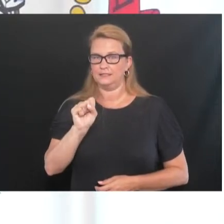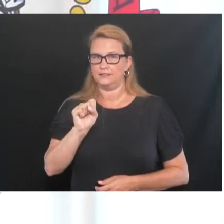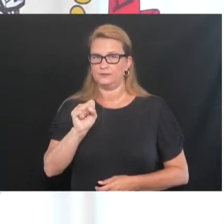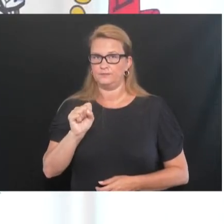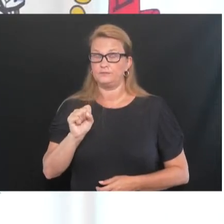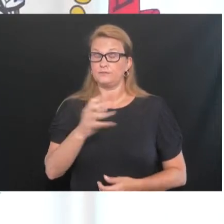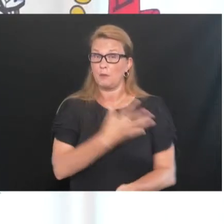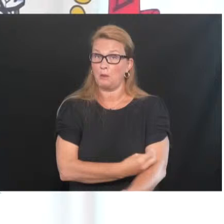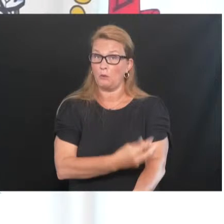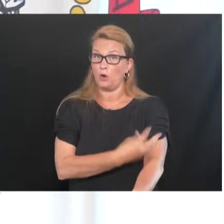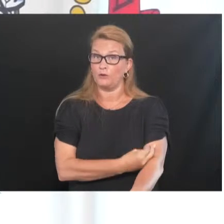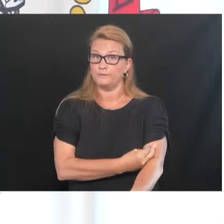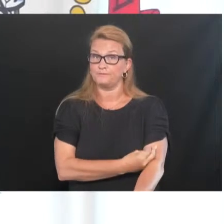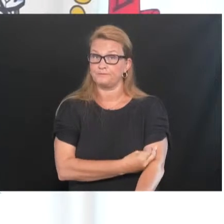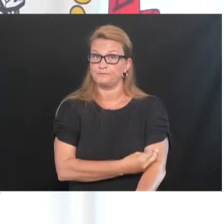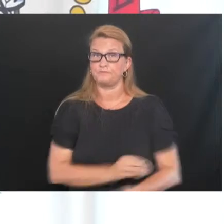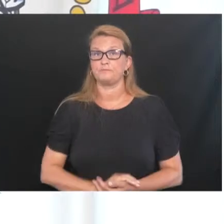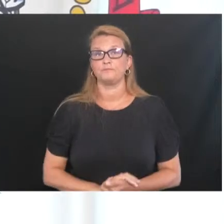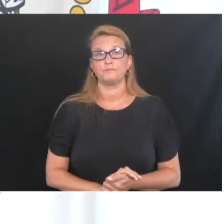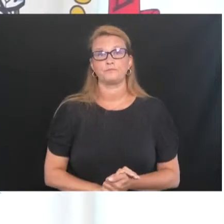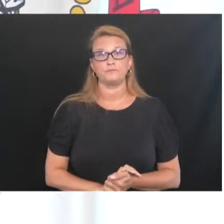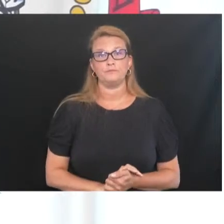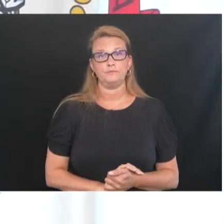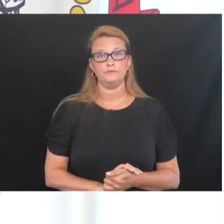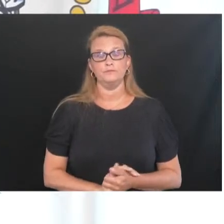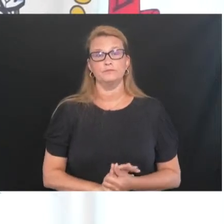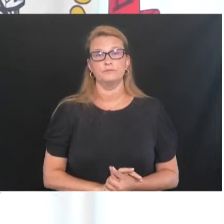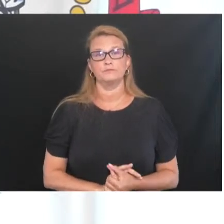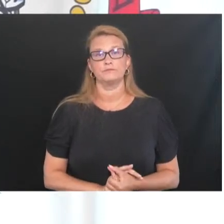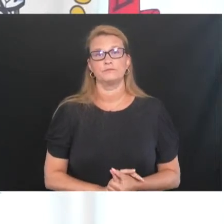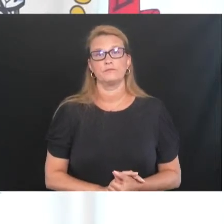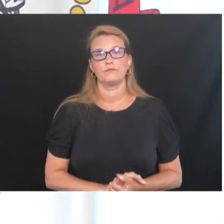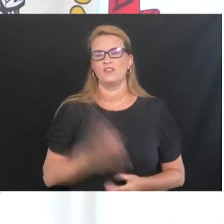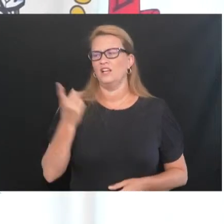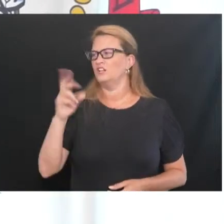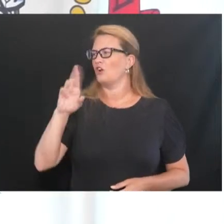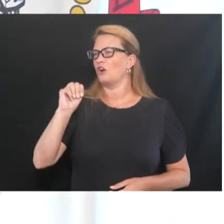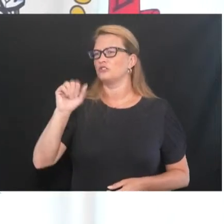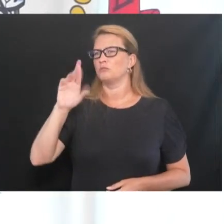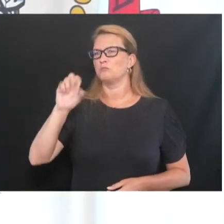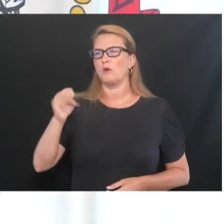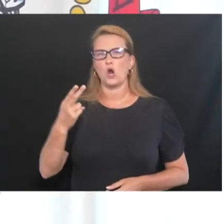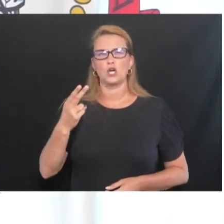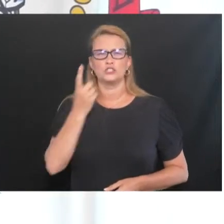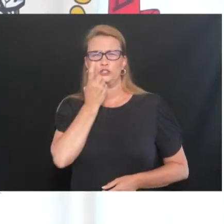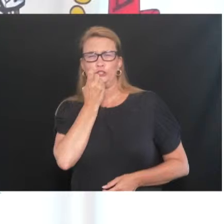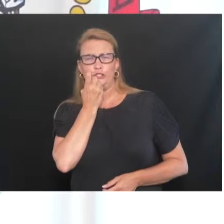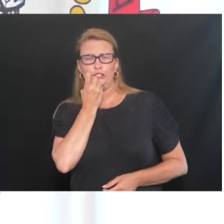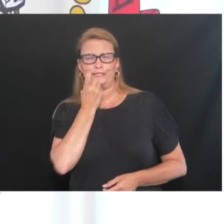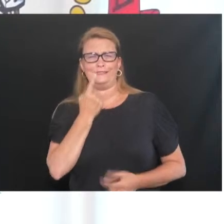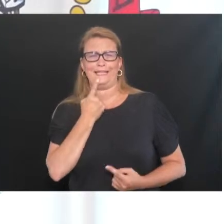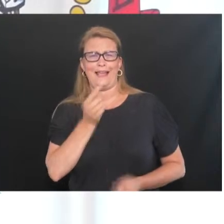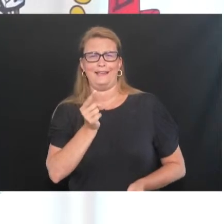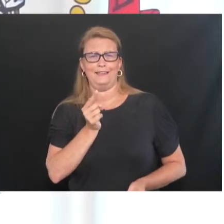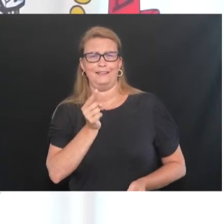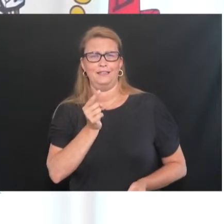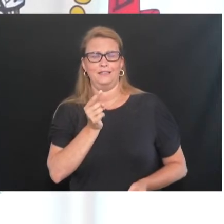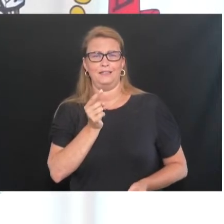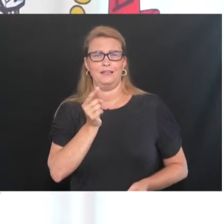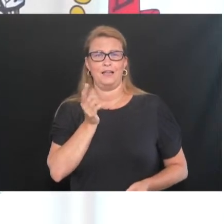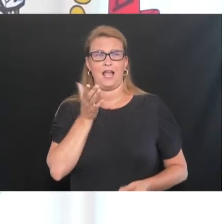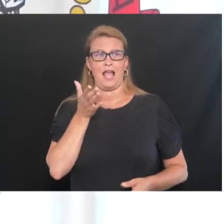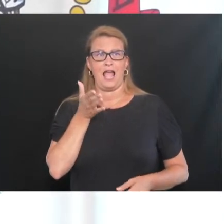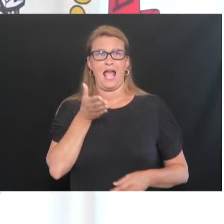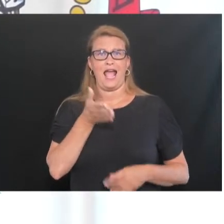can really help you. Just listen to what Dr. Marsh just said. It's being found out that after